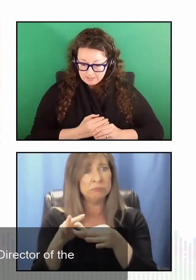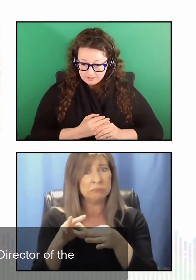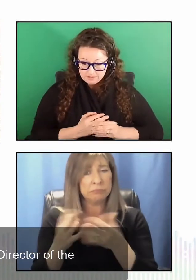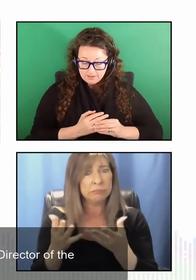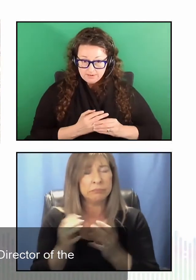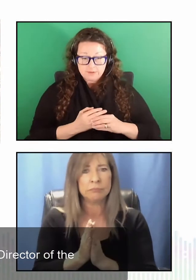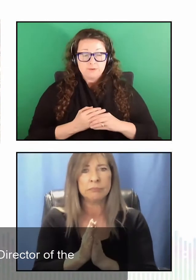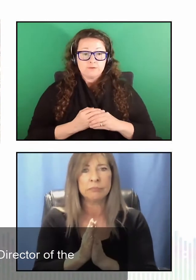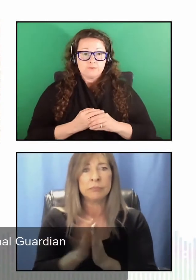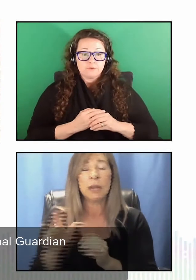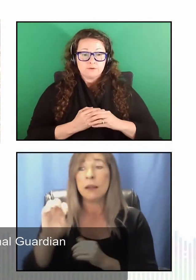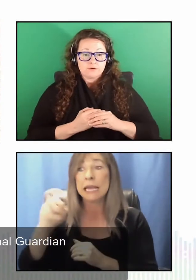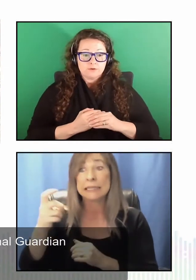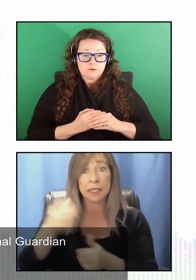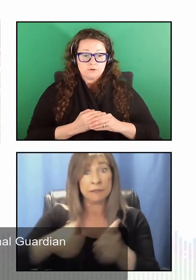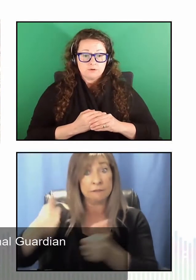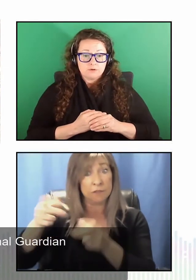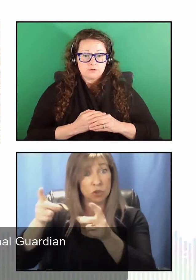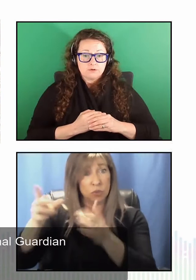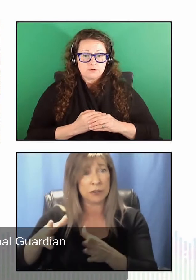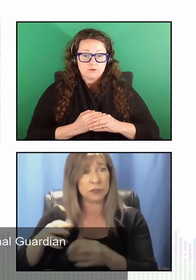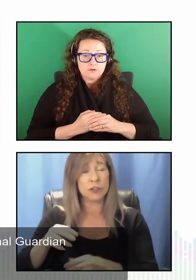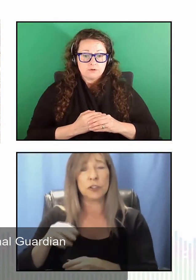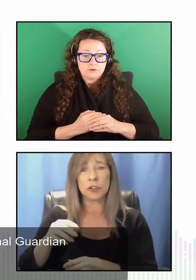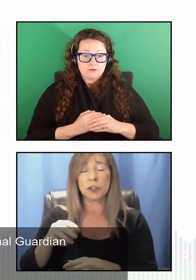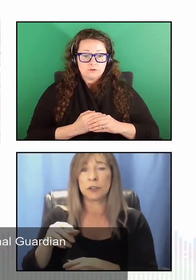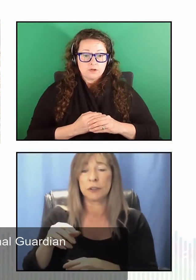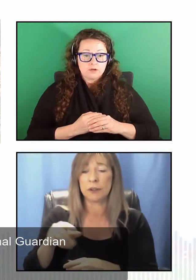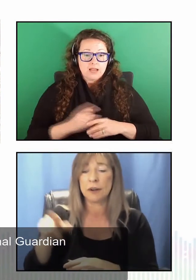the executive director of the ILI, Valerie Courtois, stated,